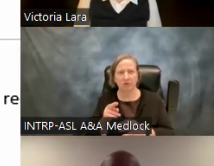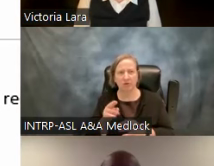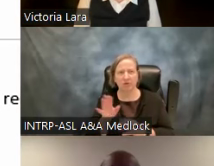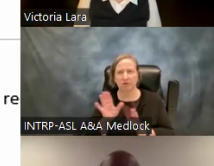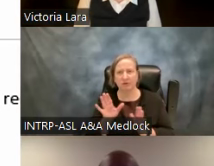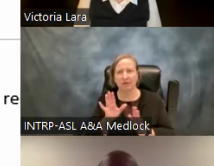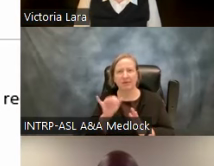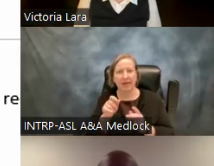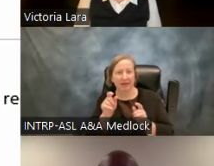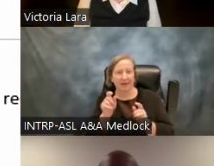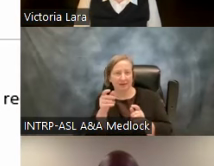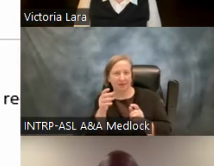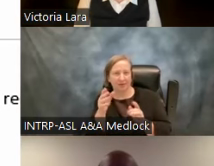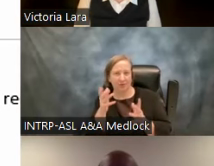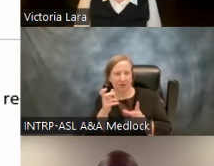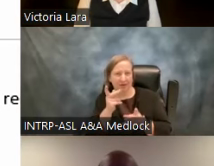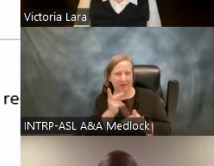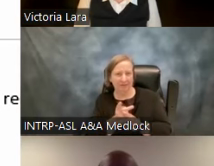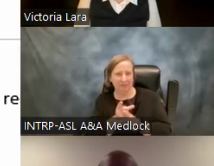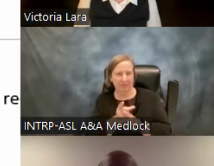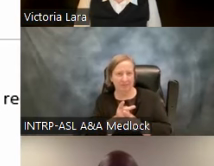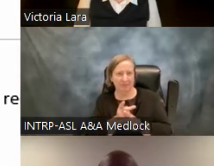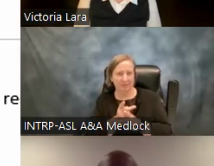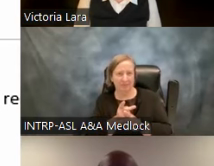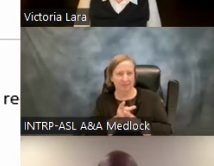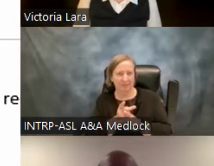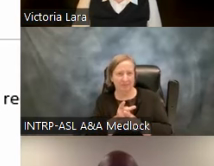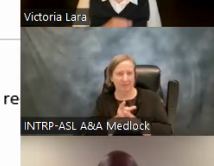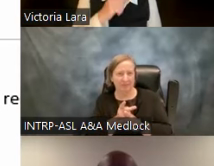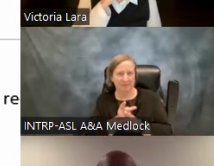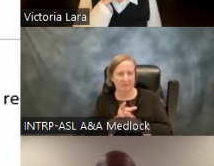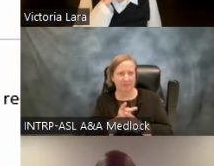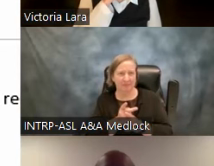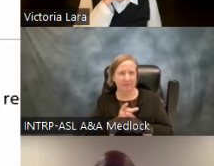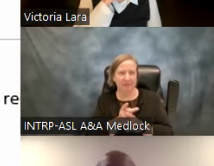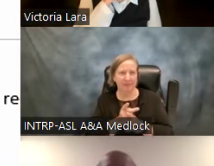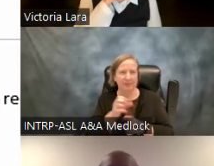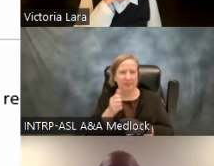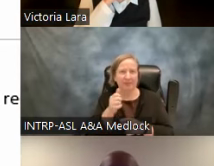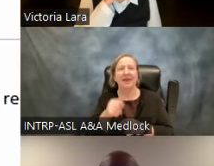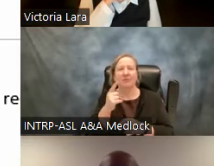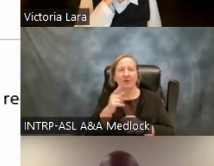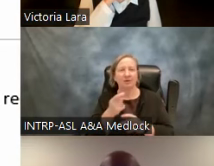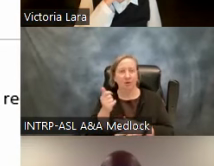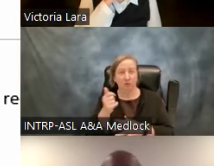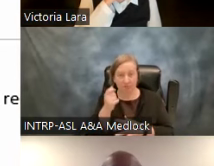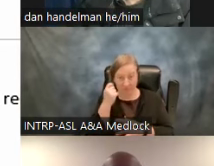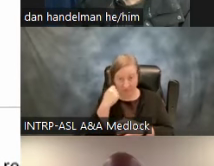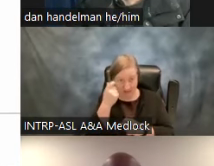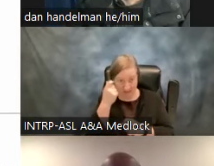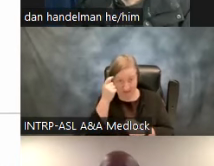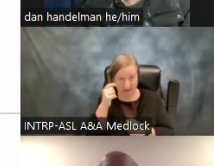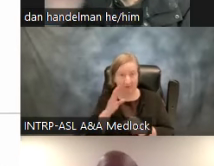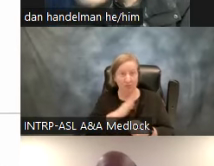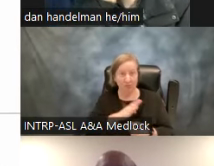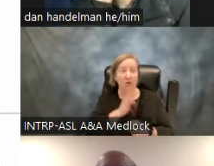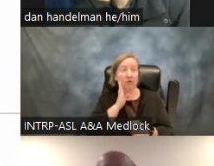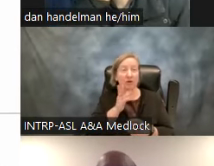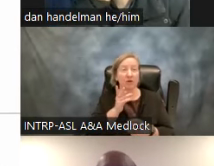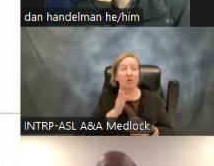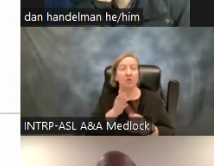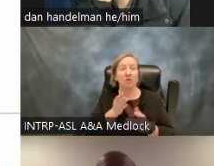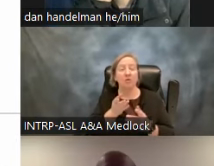no, that piece I think you would want to keep. It's that piece goes. Does that make sense? The board shall prioritize the oversight